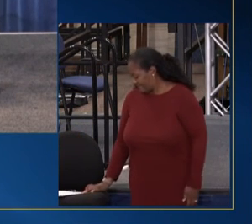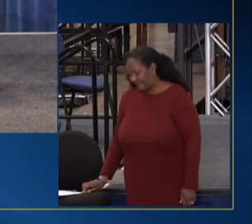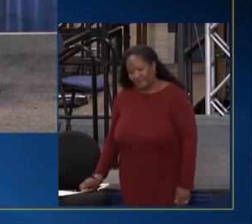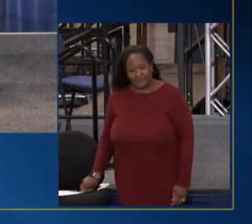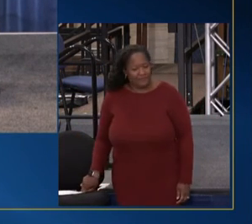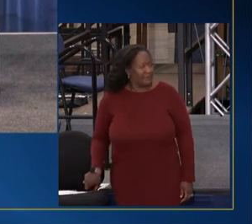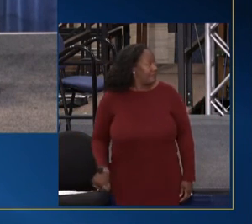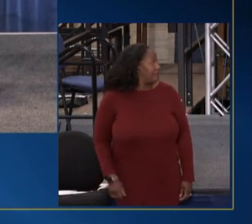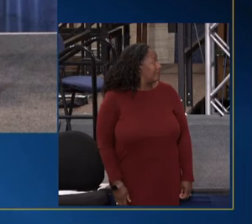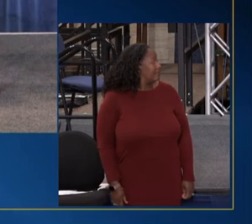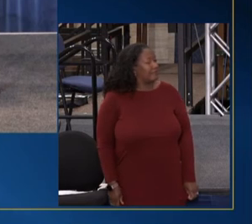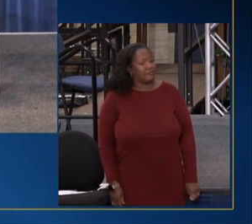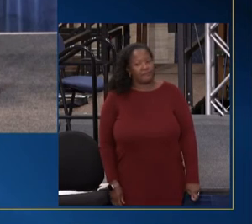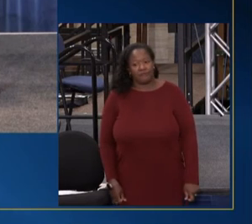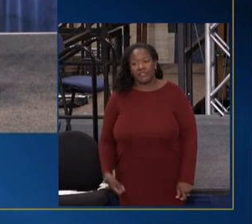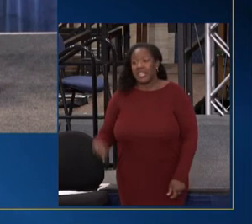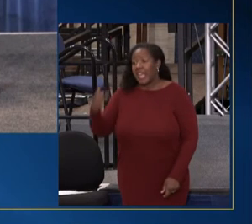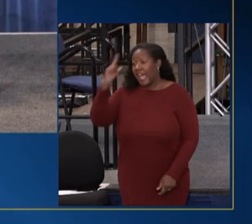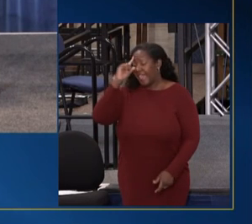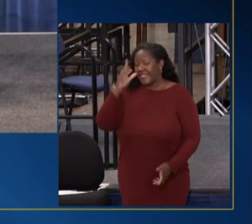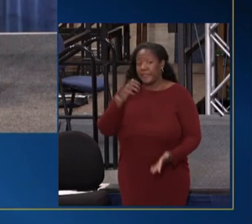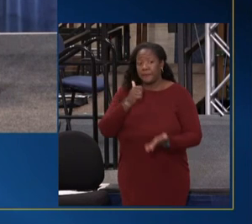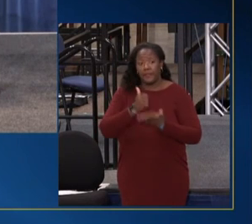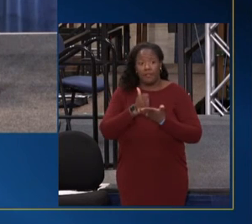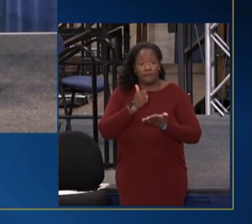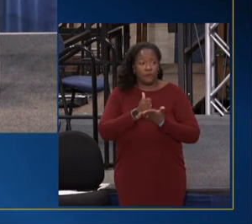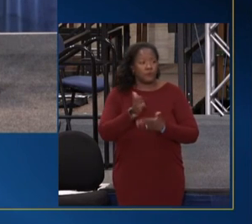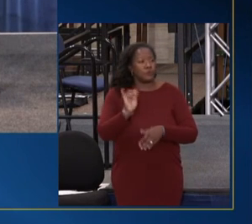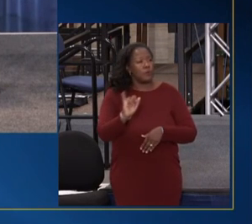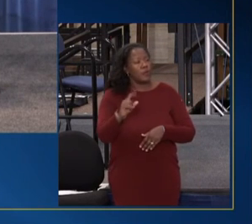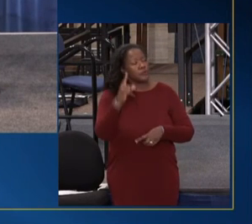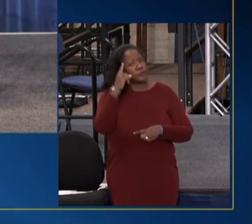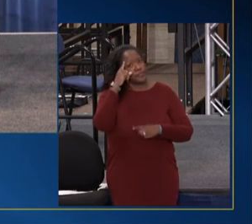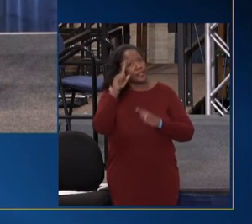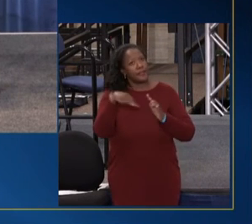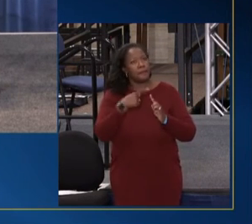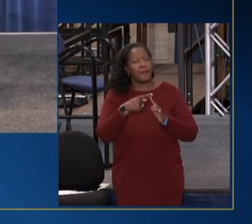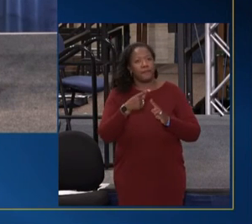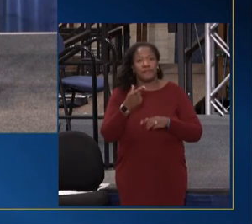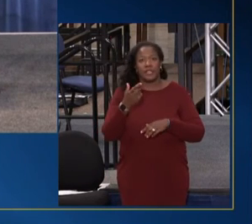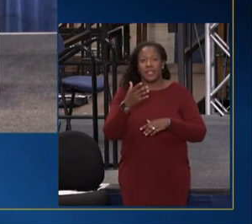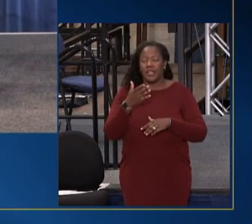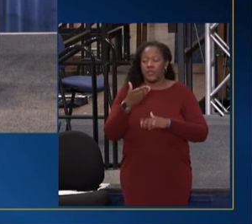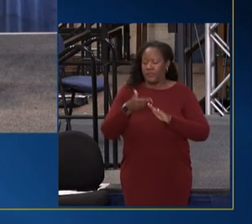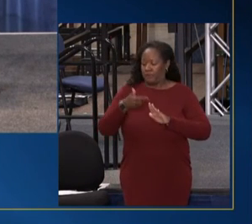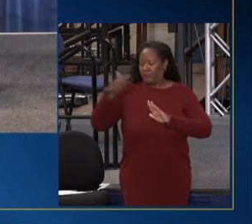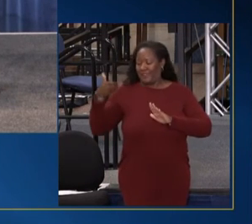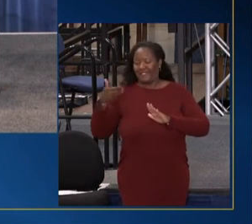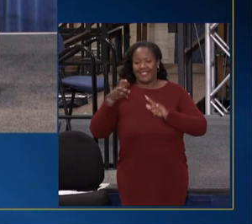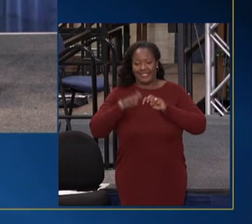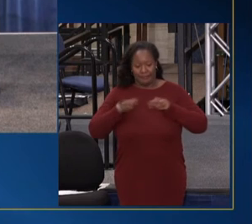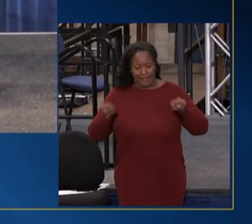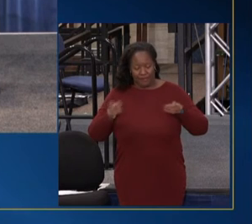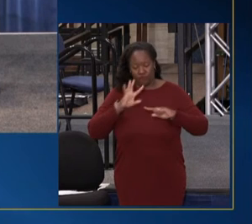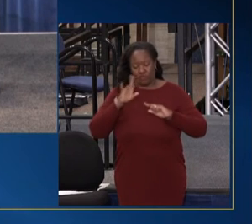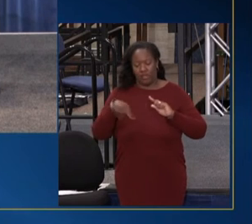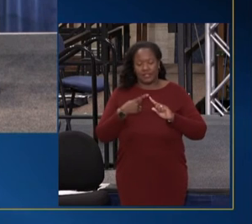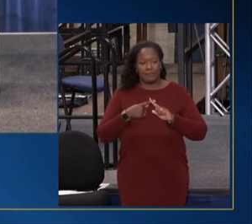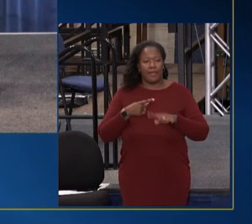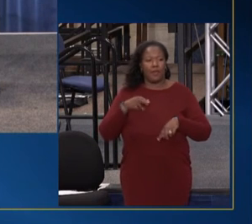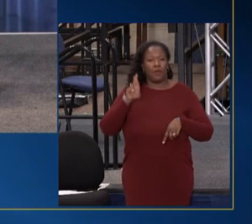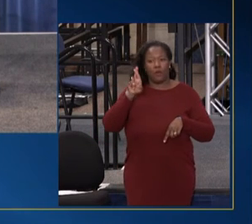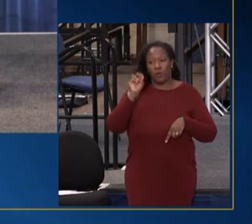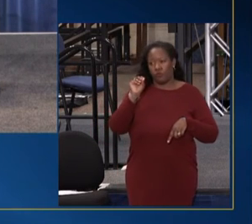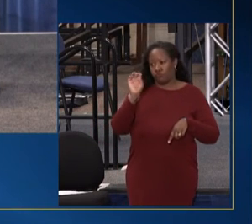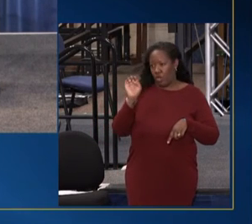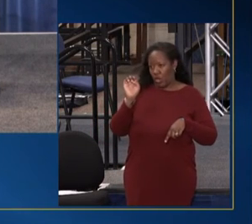So I think it'd be helpful also to think about, you know, the last panel talked a little bit about Roe